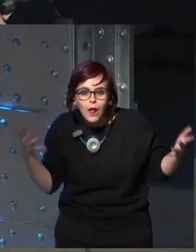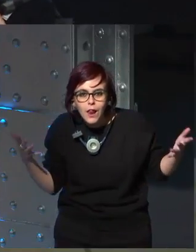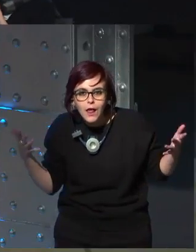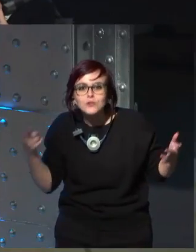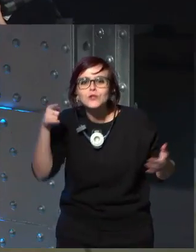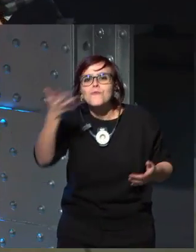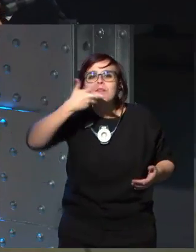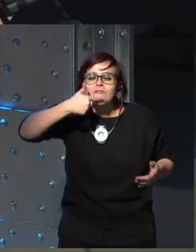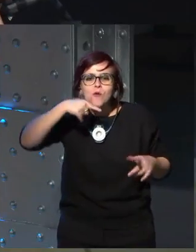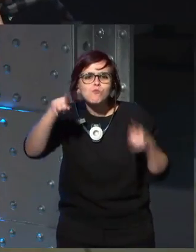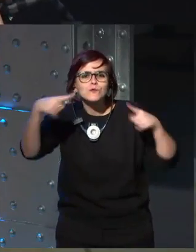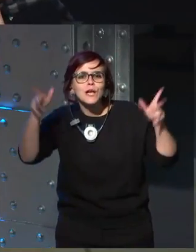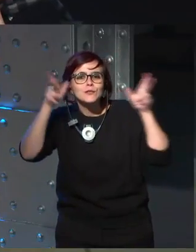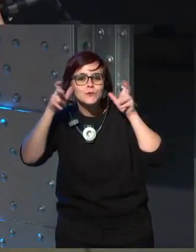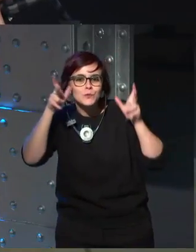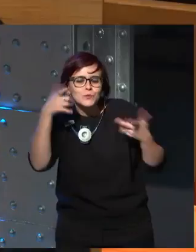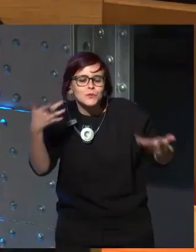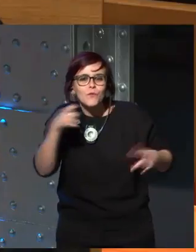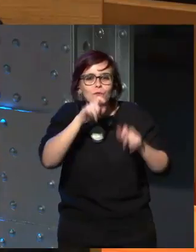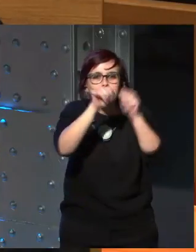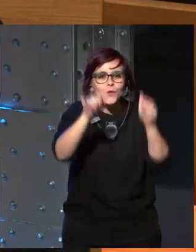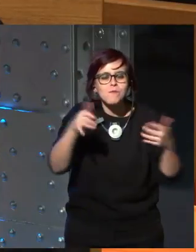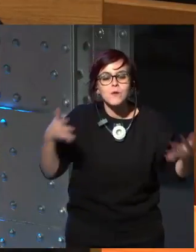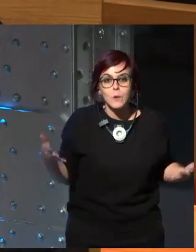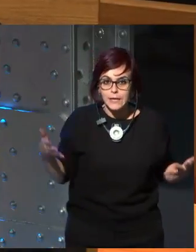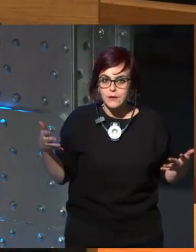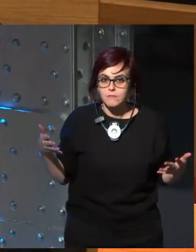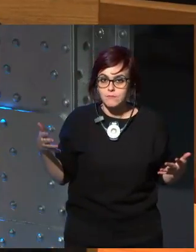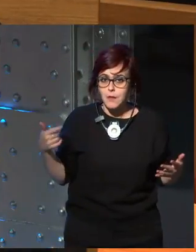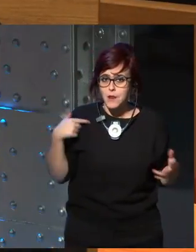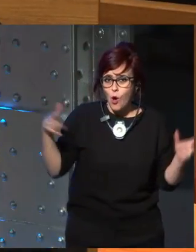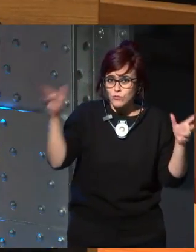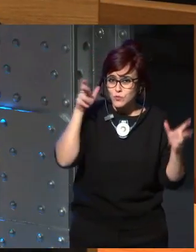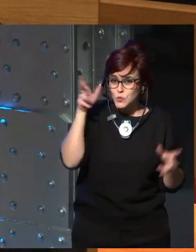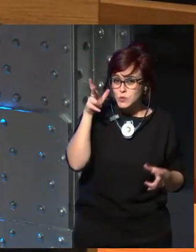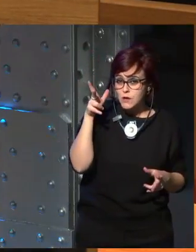The question is, how do you prefer to listen to music?